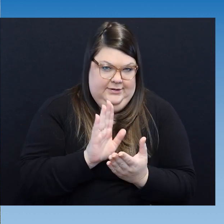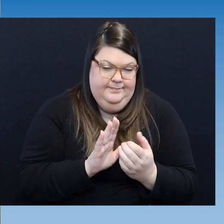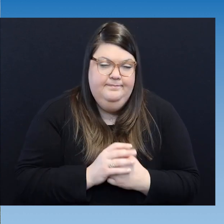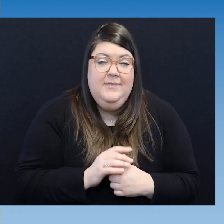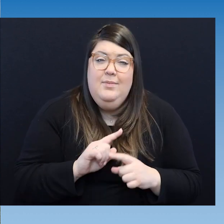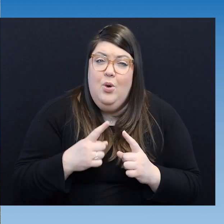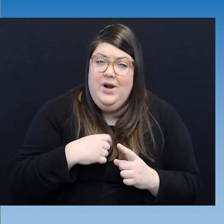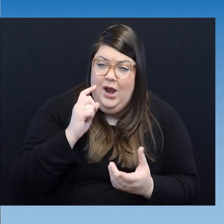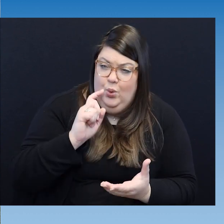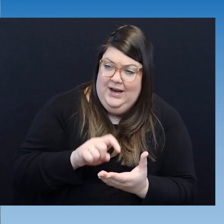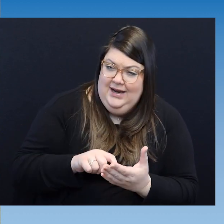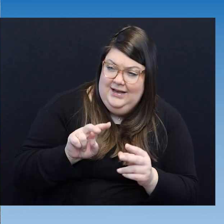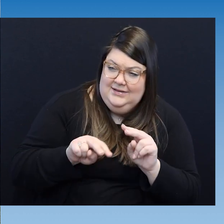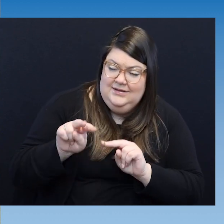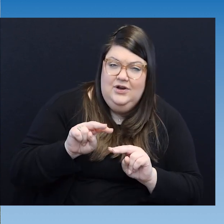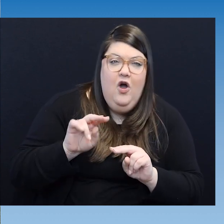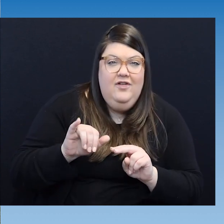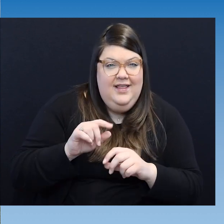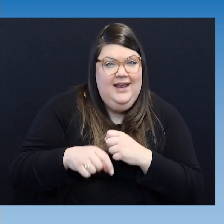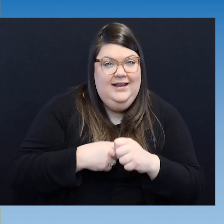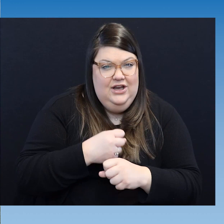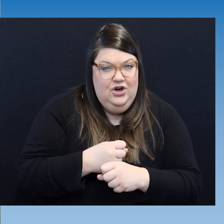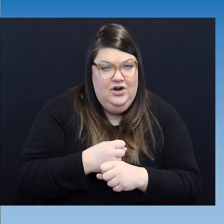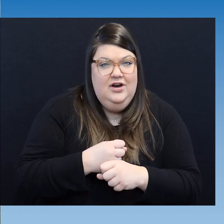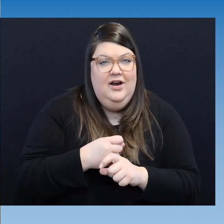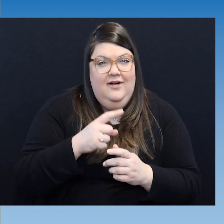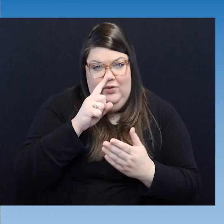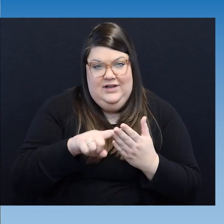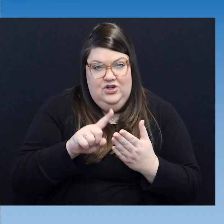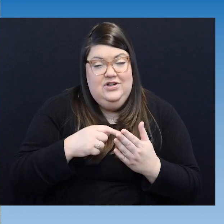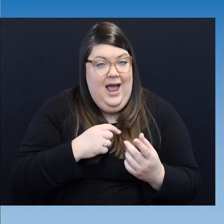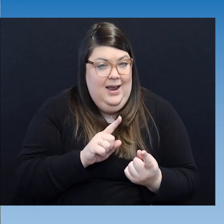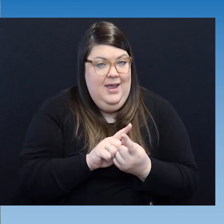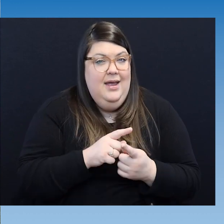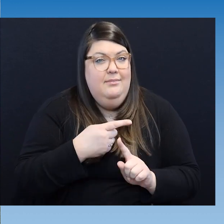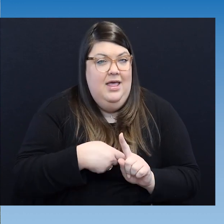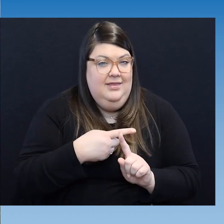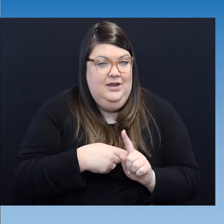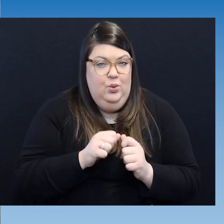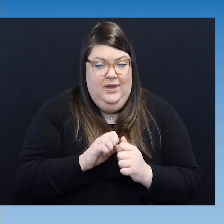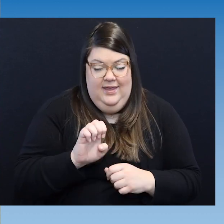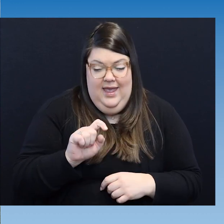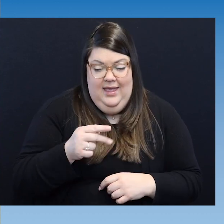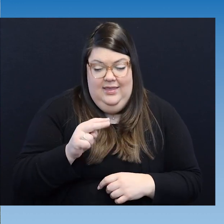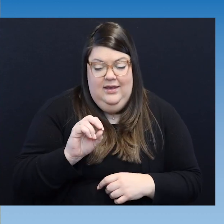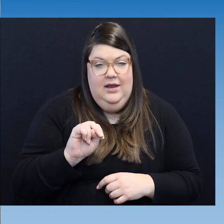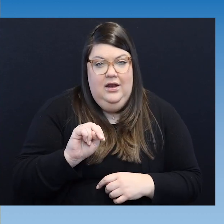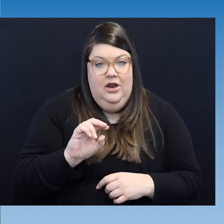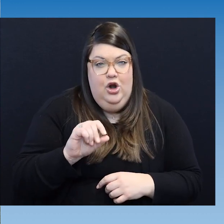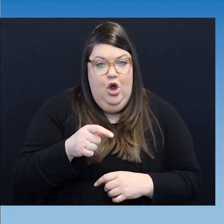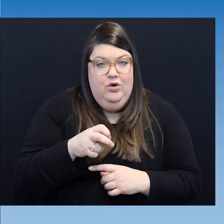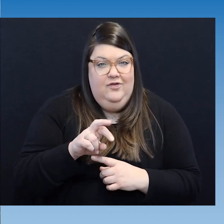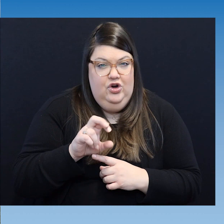witnessed over the year of that research, I met monthly with the ethnographers. So I heard them every month talk about these